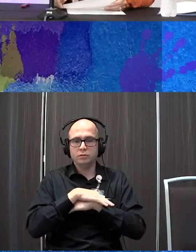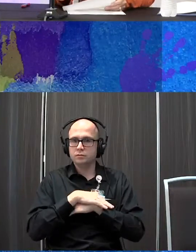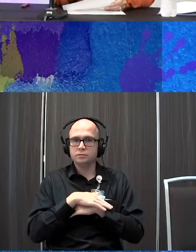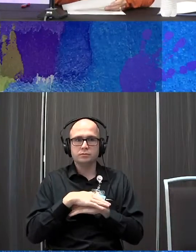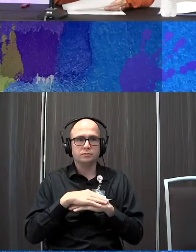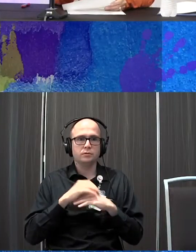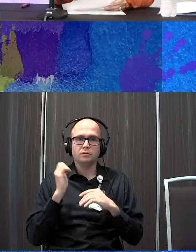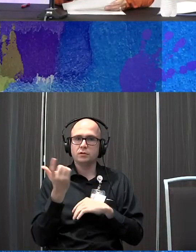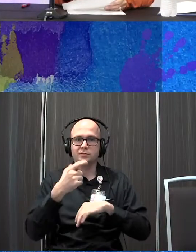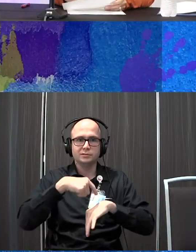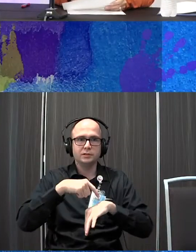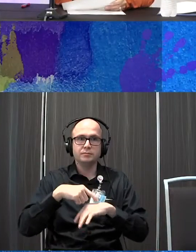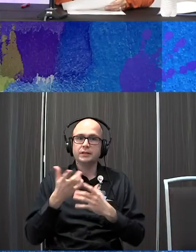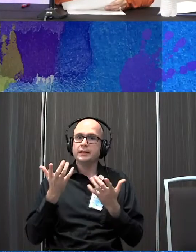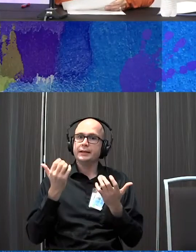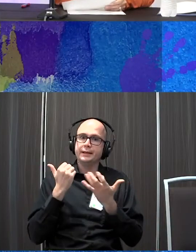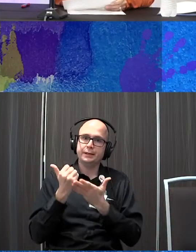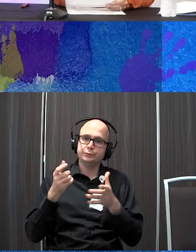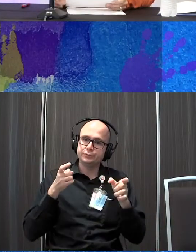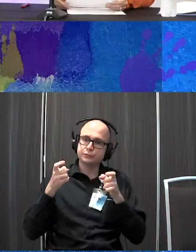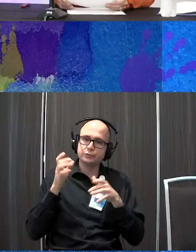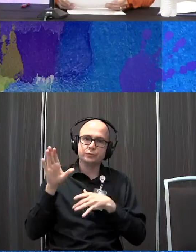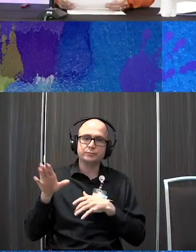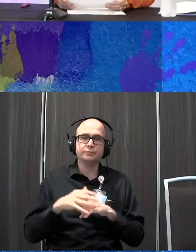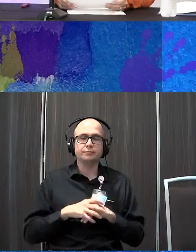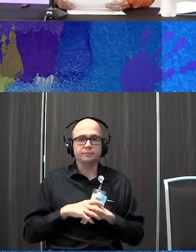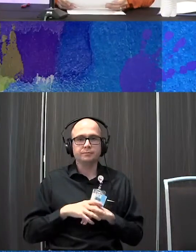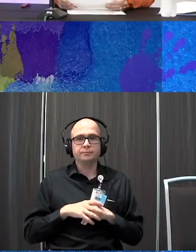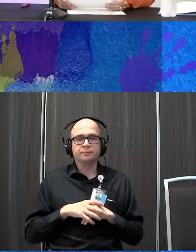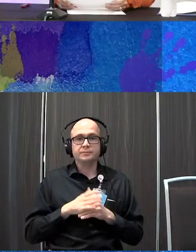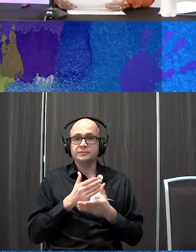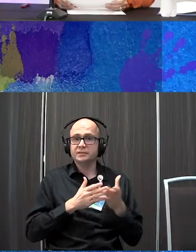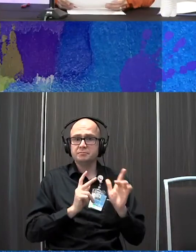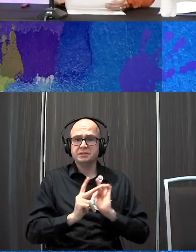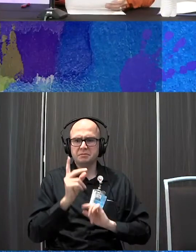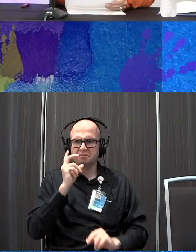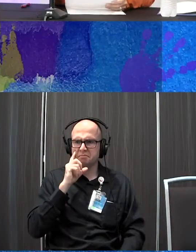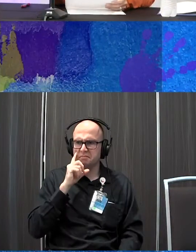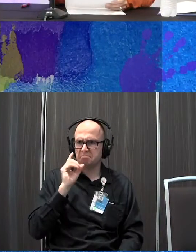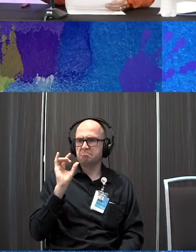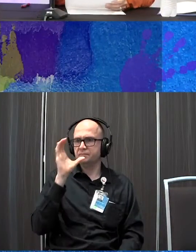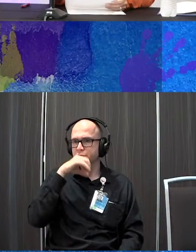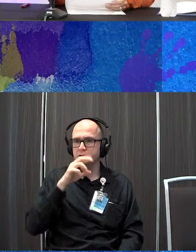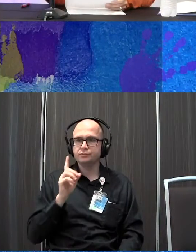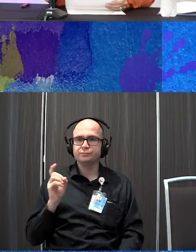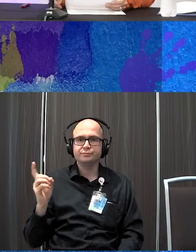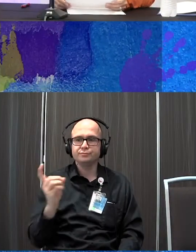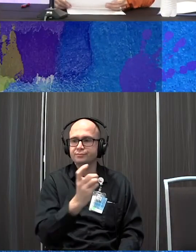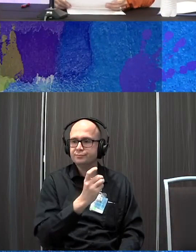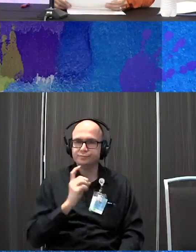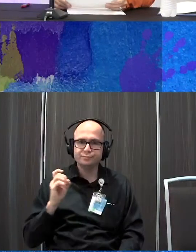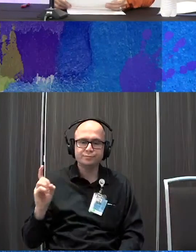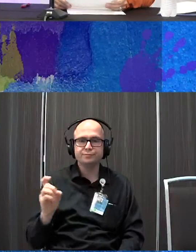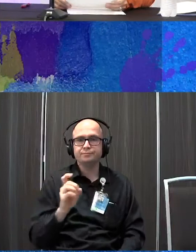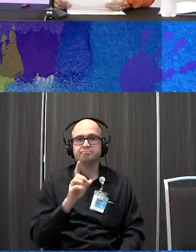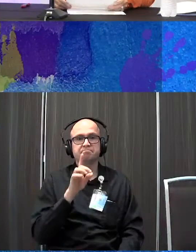this really helps to regulate him and to calm him. To some people, they may think it looks a little odd if he's just pacing or walking in circles,